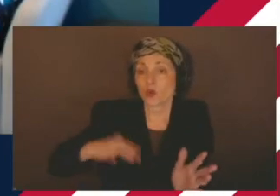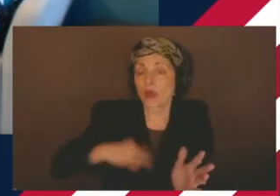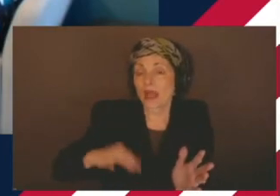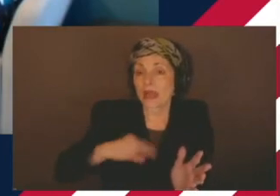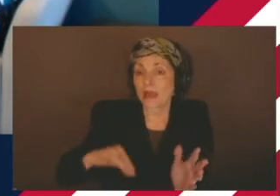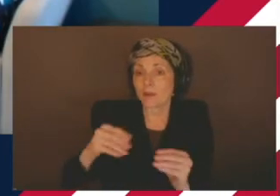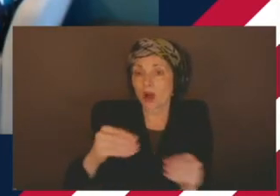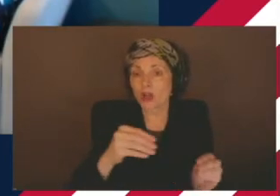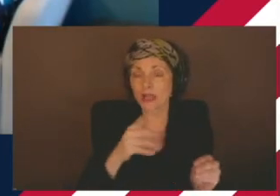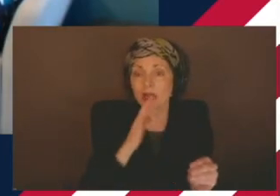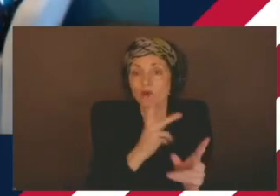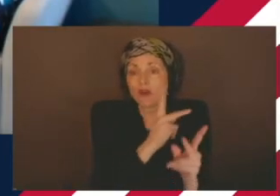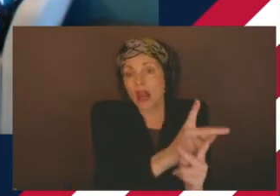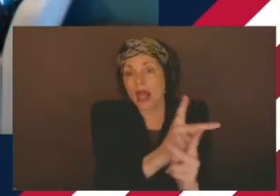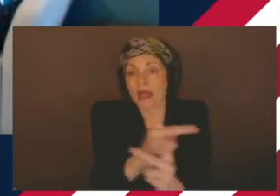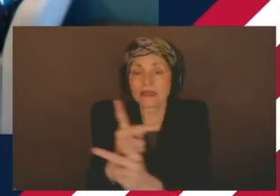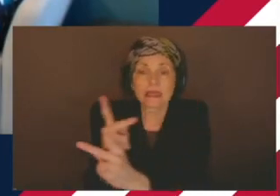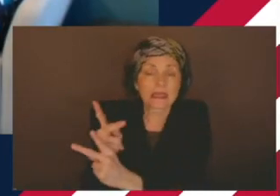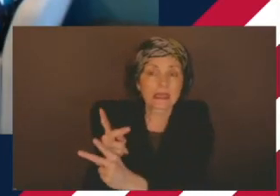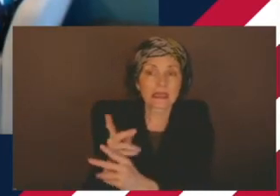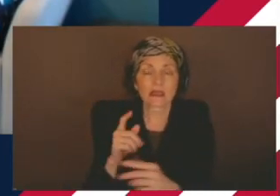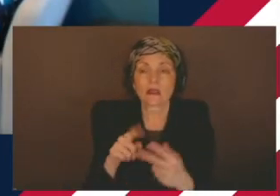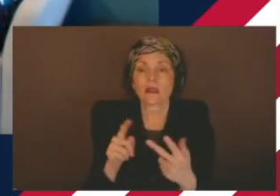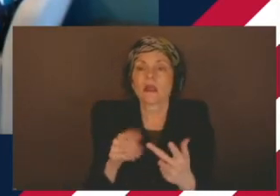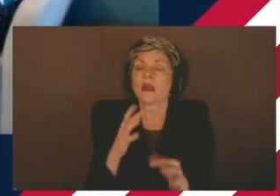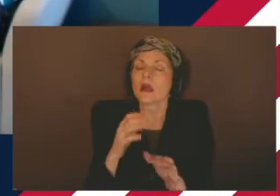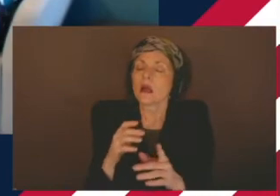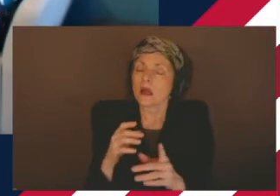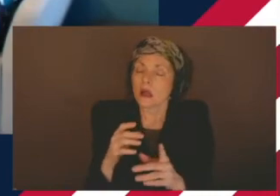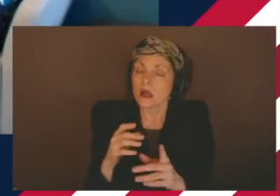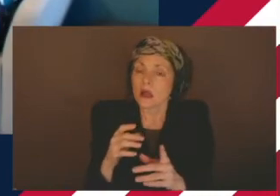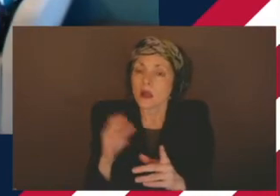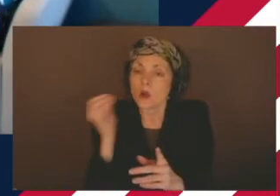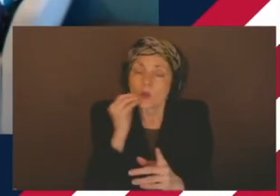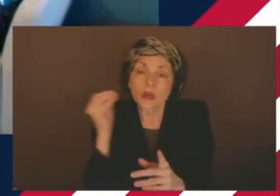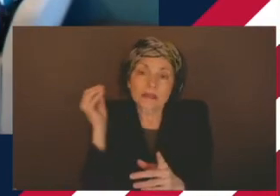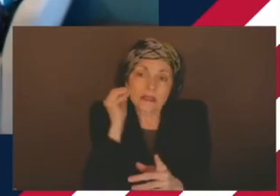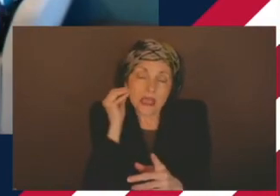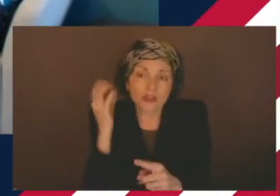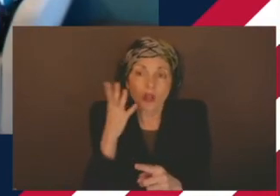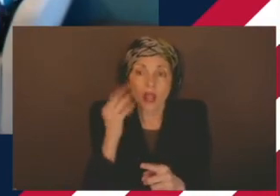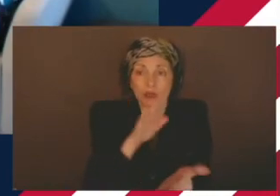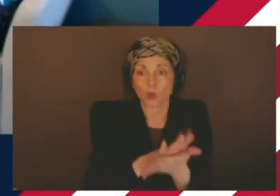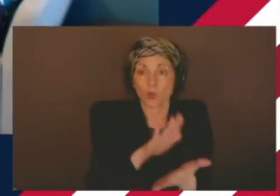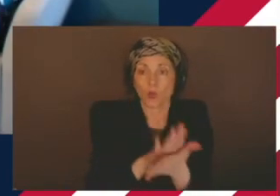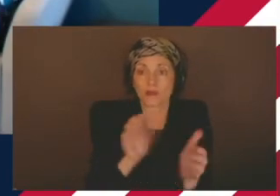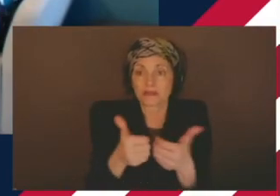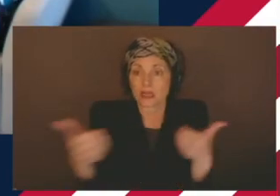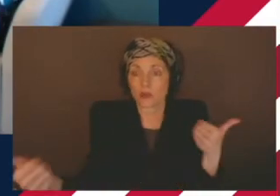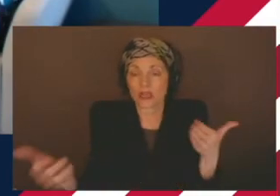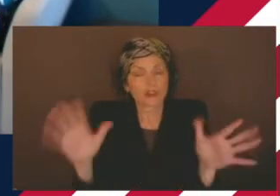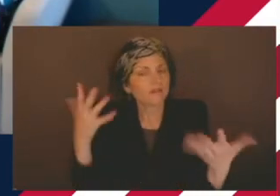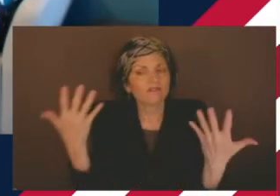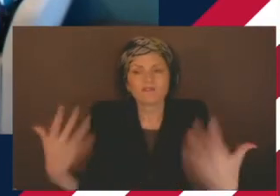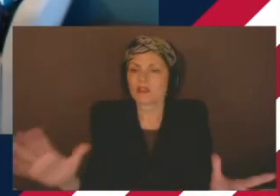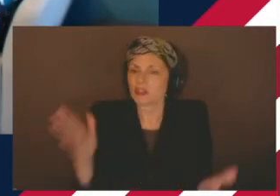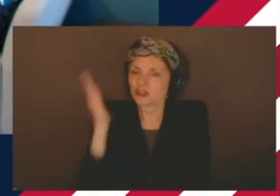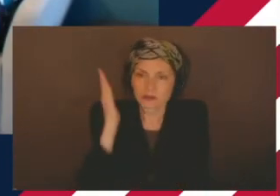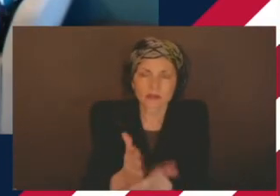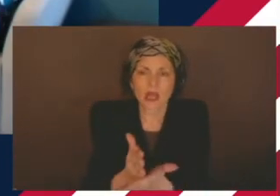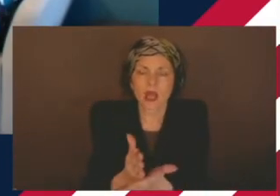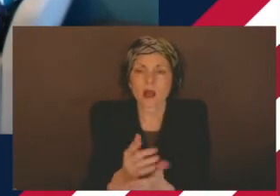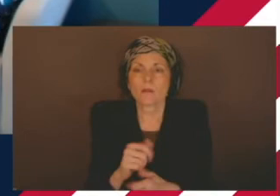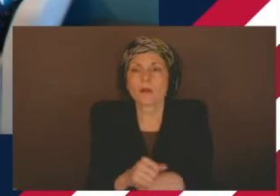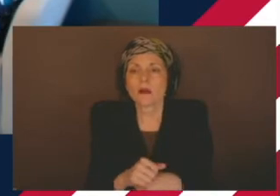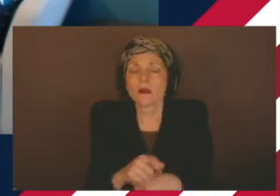lending, make a huge dent in reducing residential and school segregation, fully invest in formerly redlined